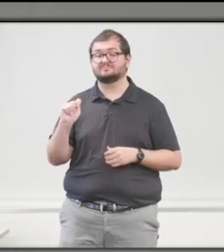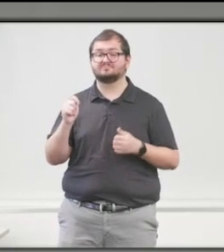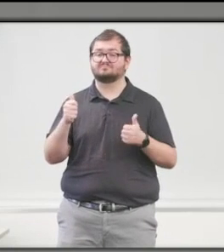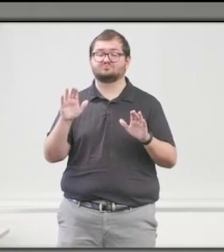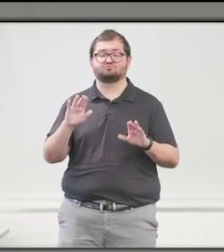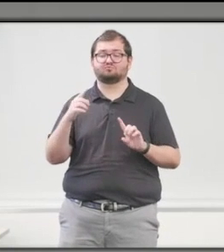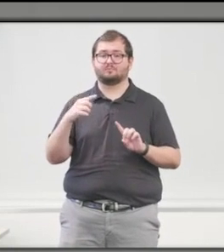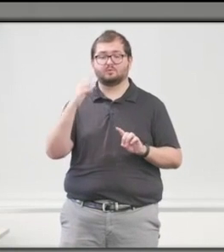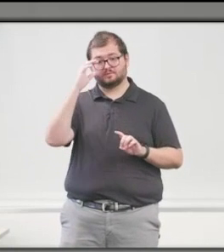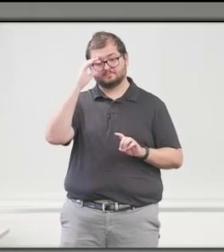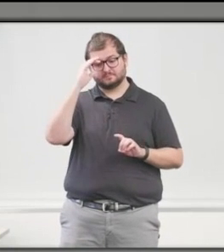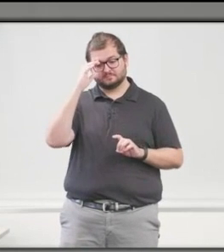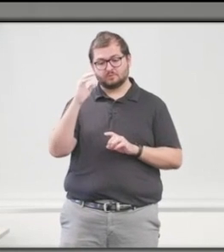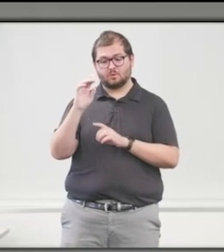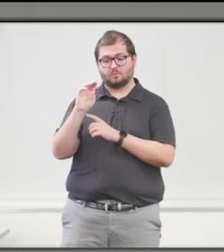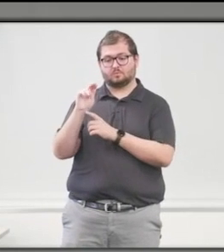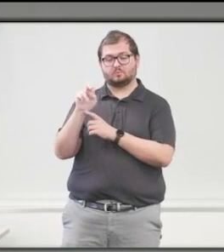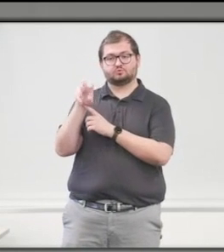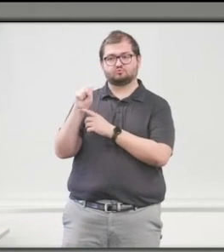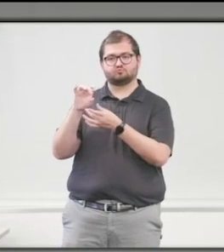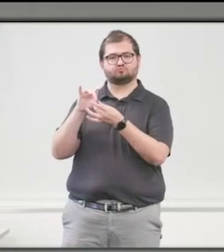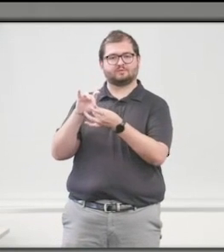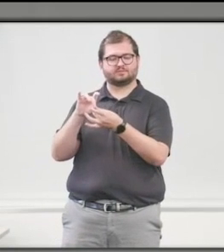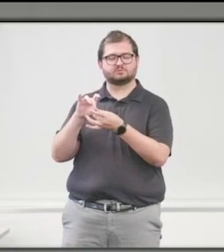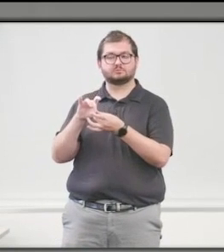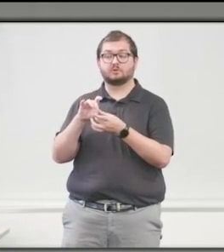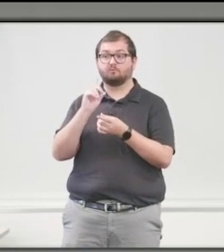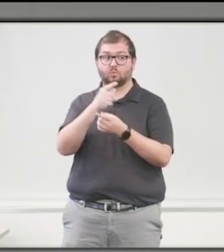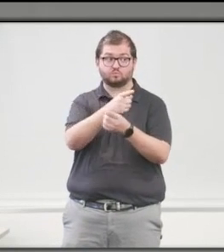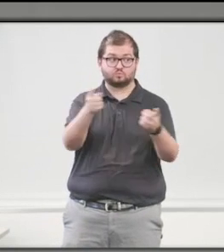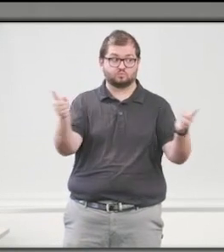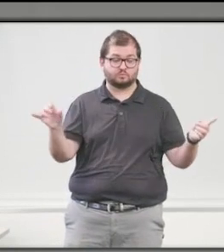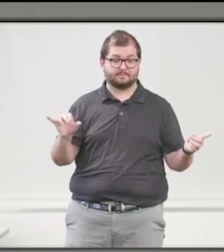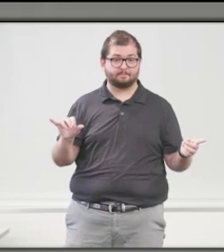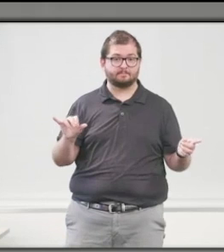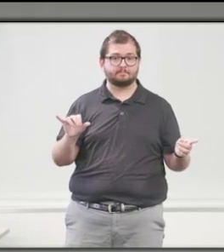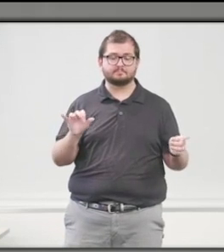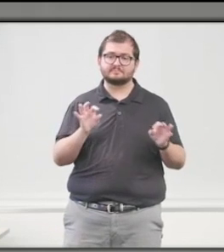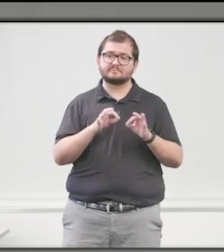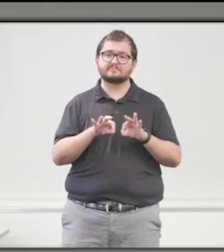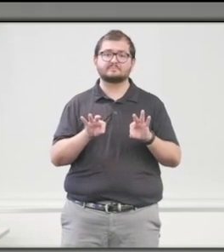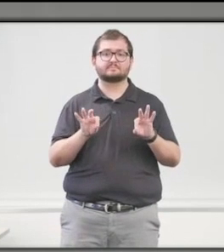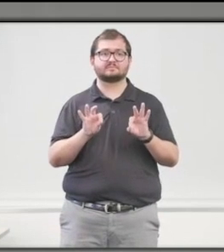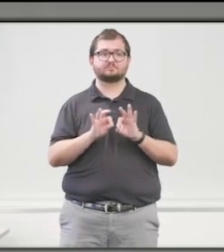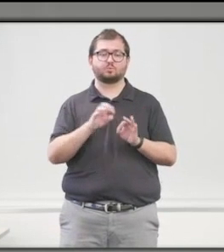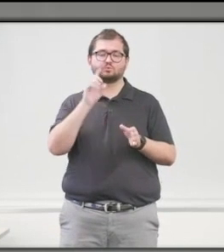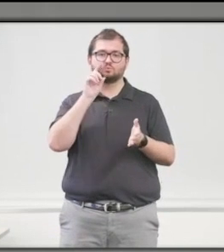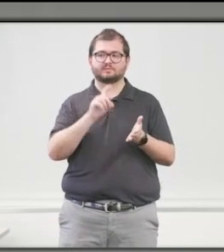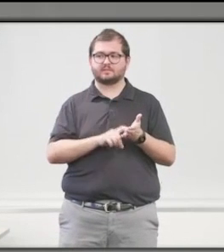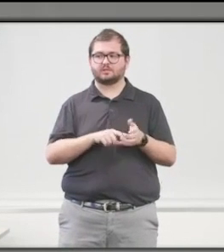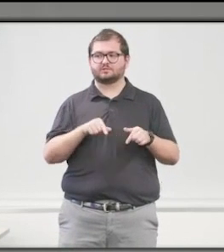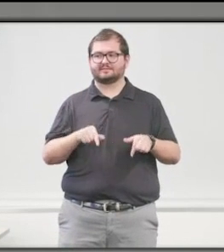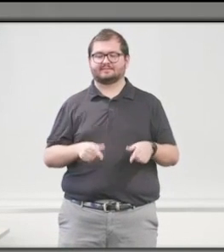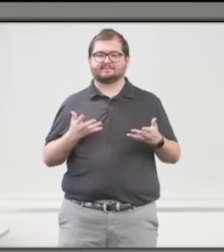media relations, and this is something that plays out for you all as well, is to also acknowledge that something happened, and it's